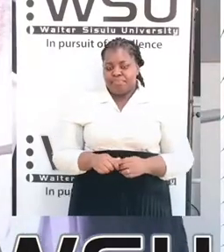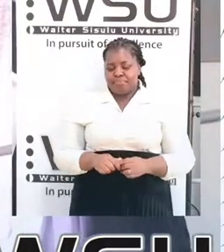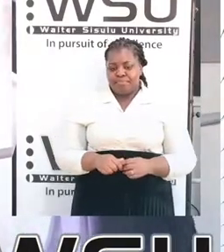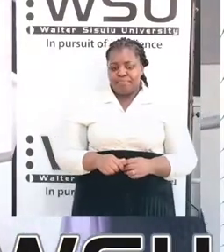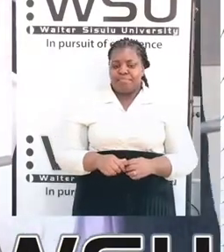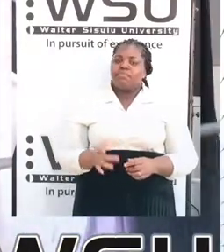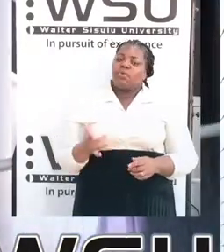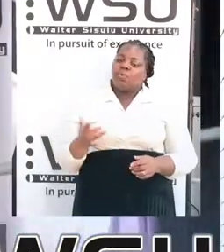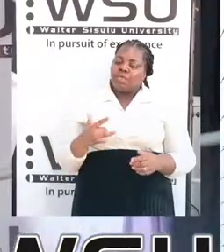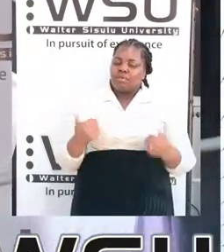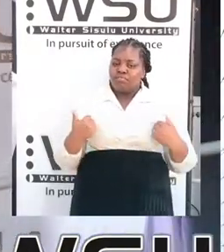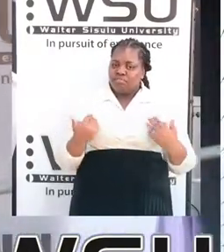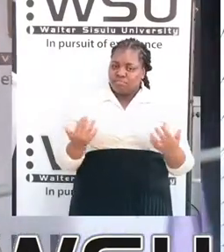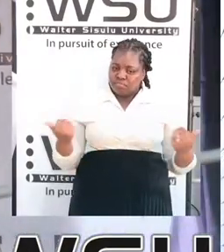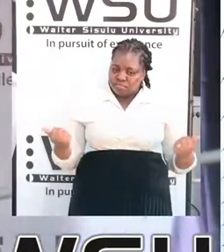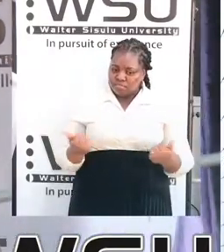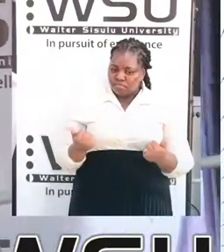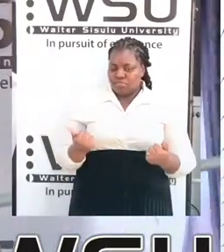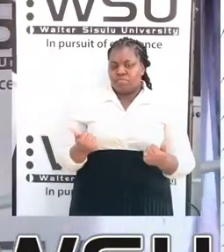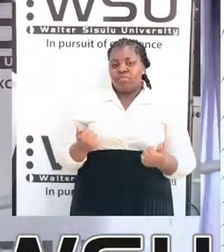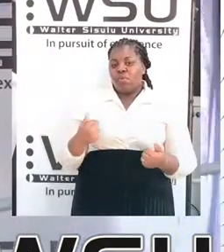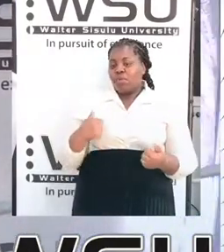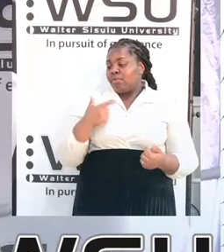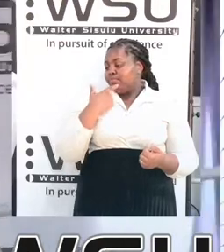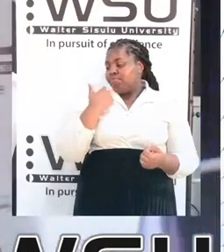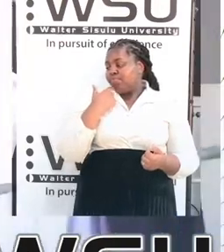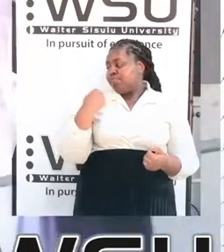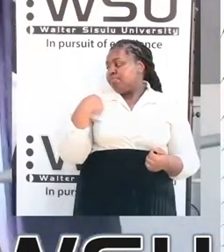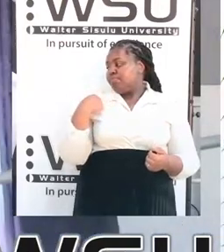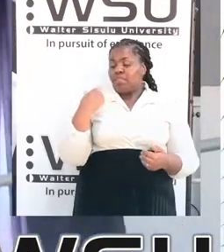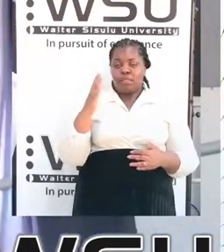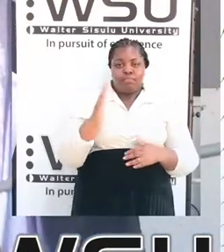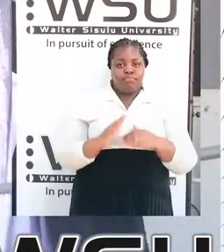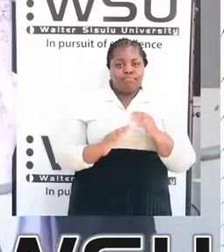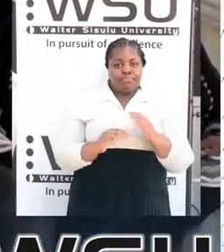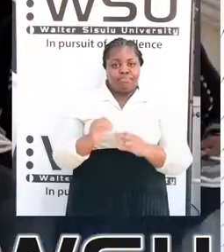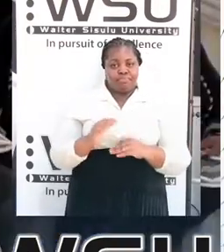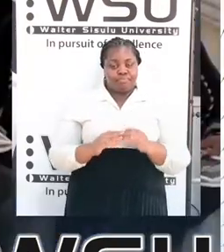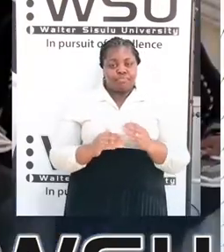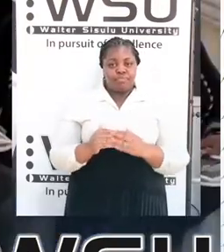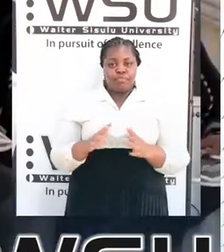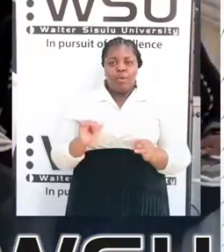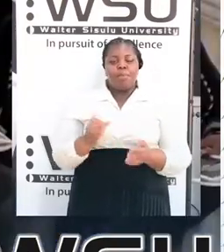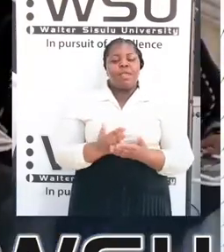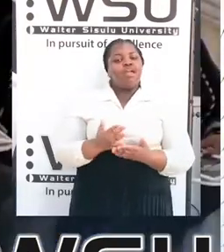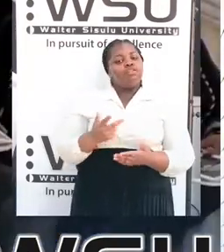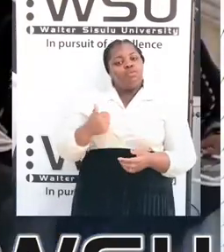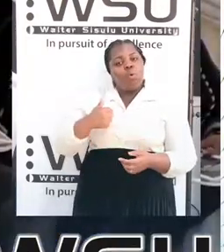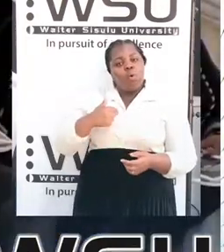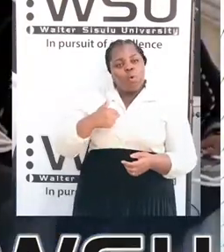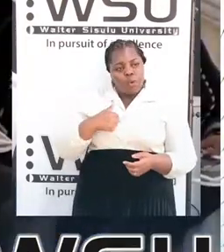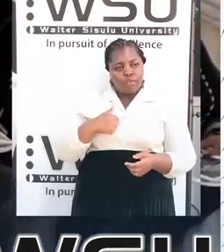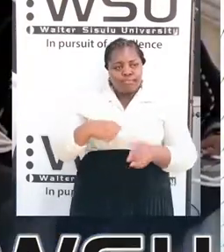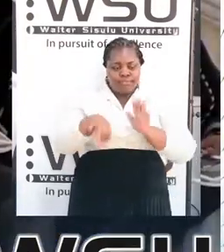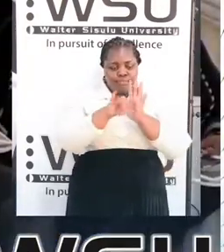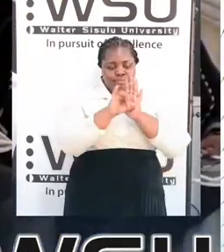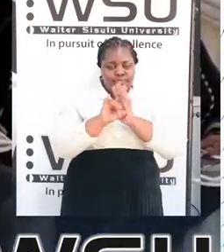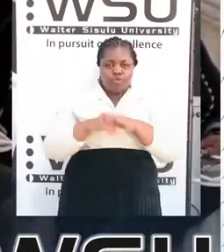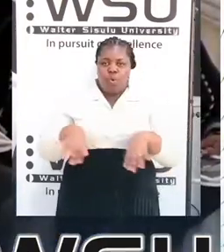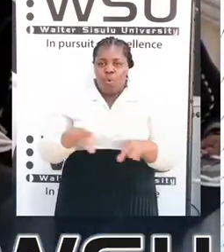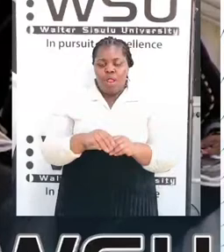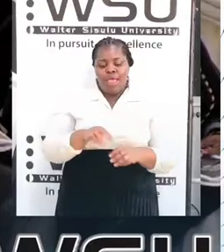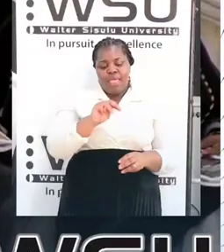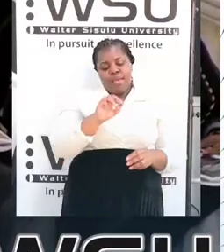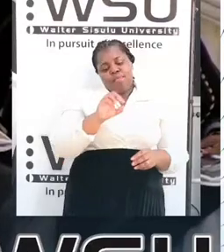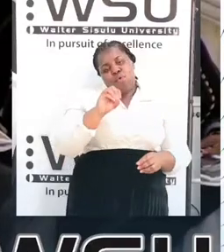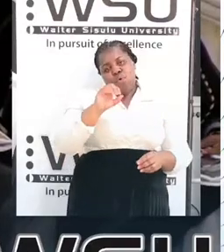We have started and we have just built a repository to determine all these MOAs